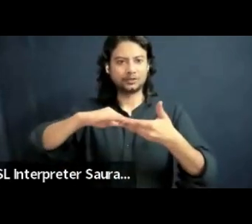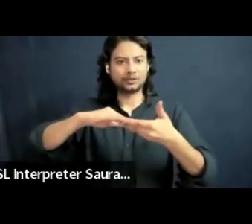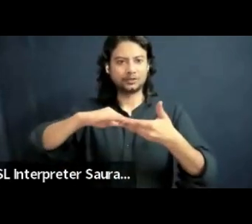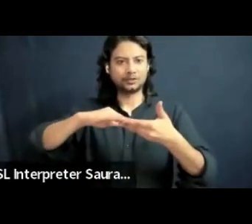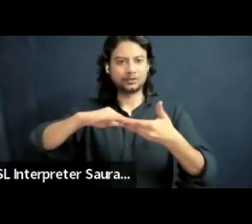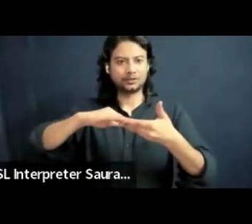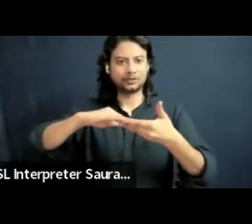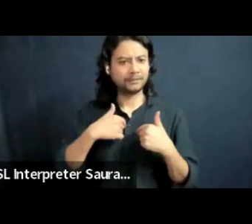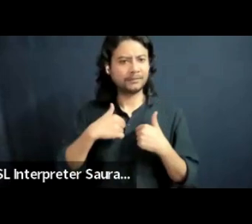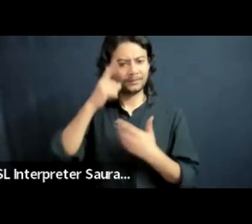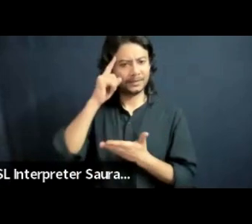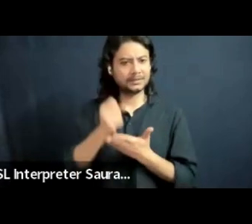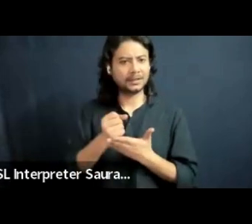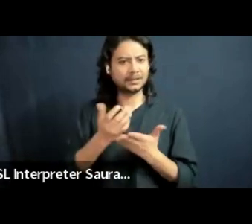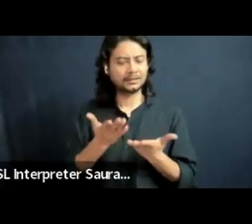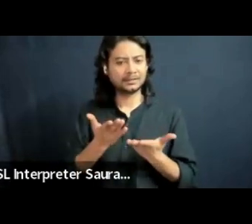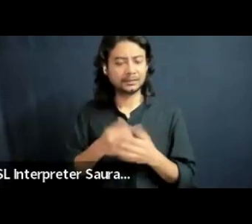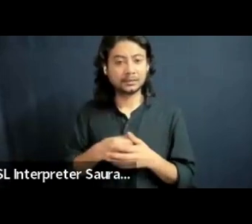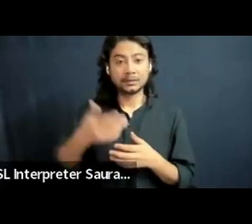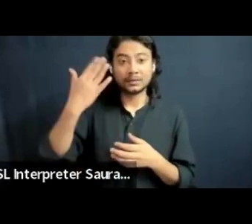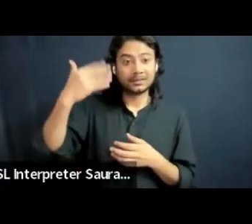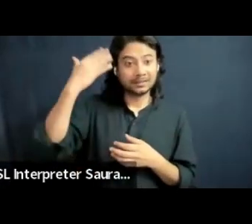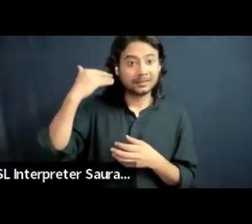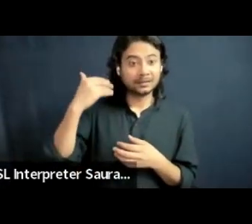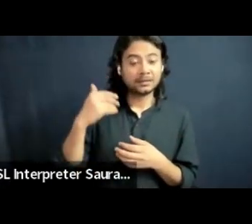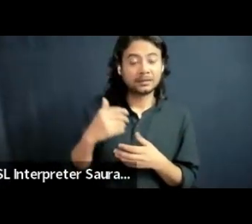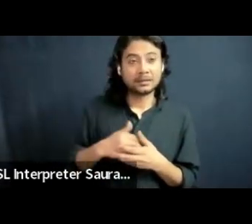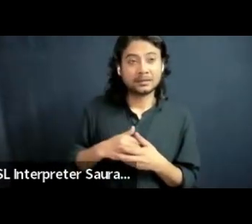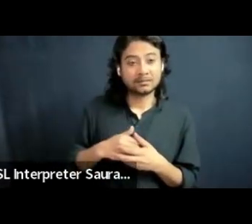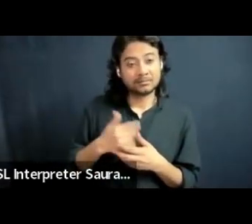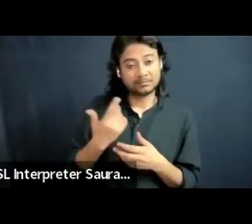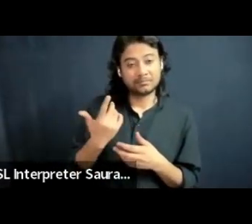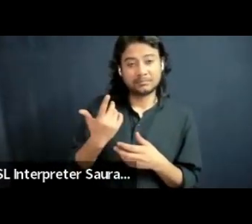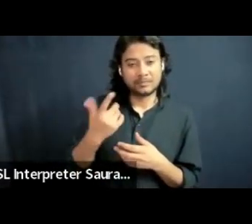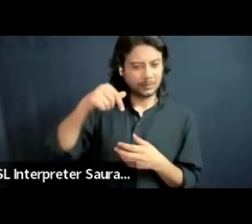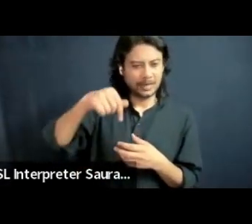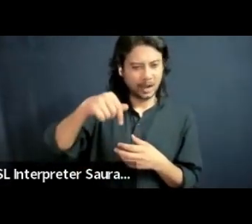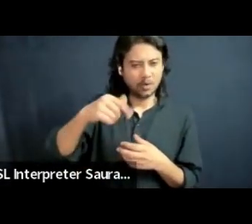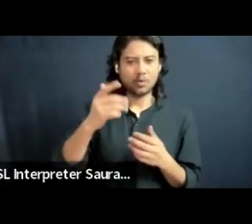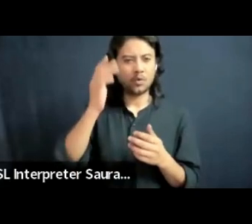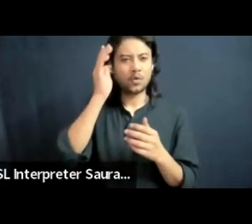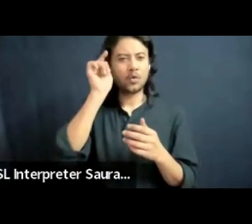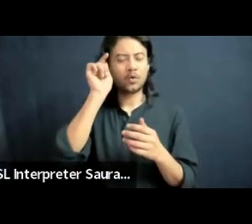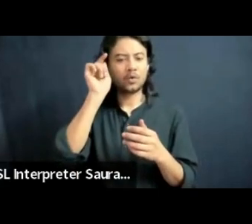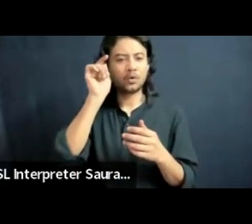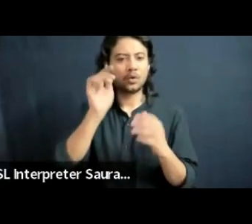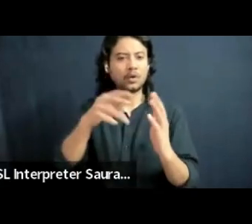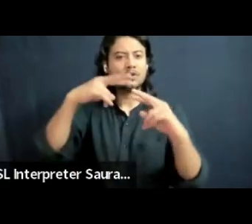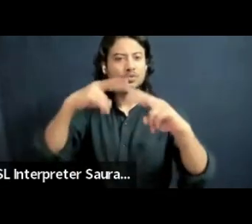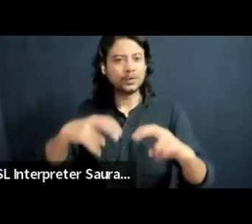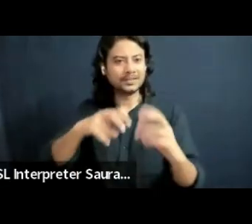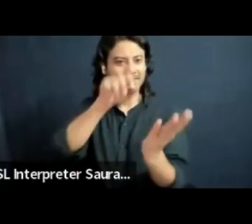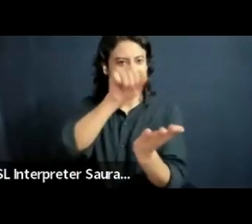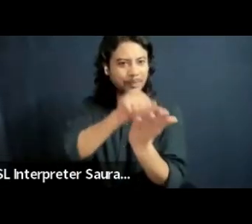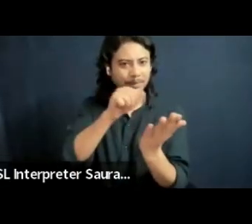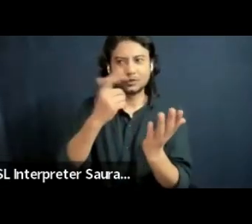There is this concept of unsound mind, which you will see in many, many of our papers and laws and things like that. And